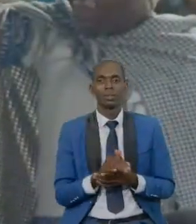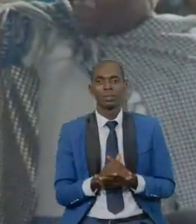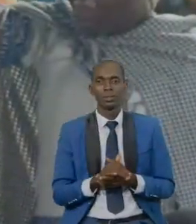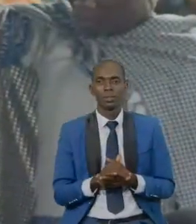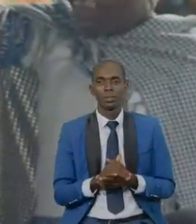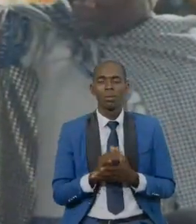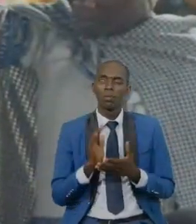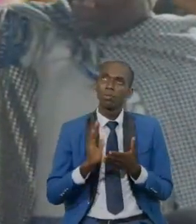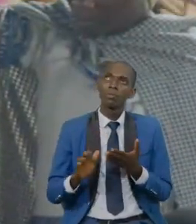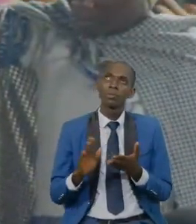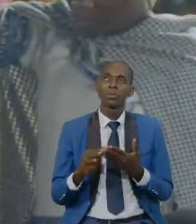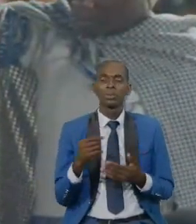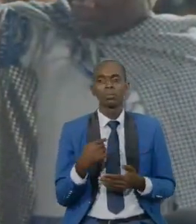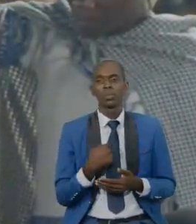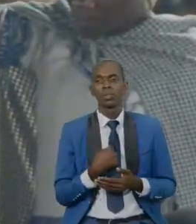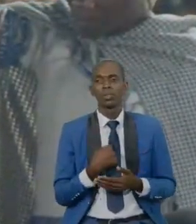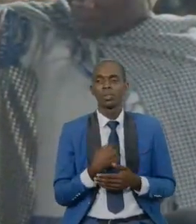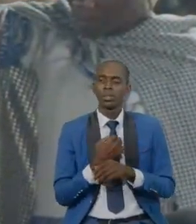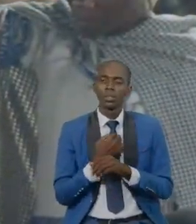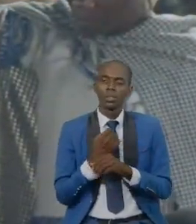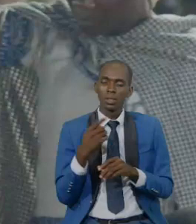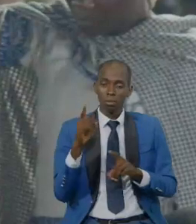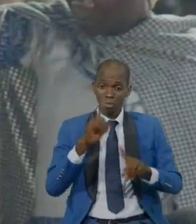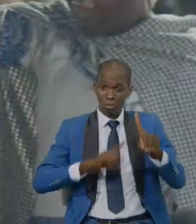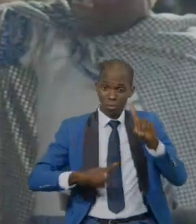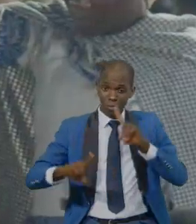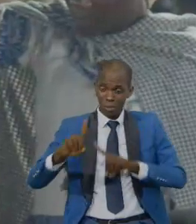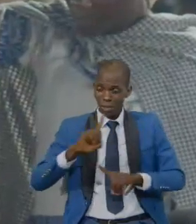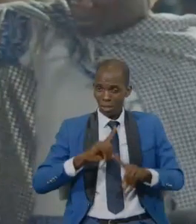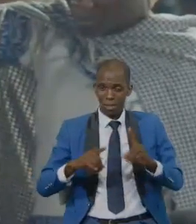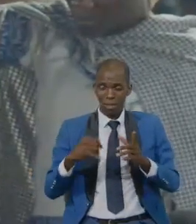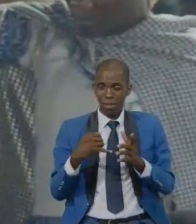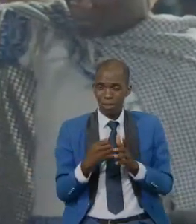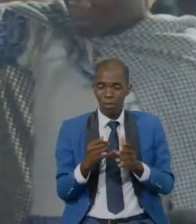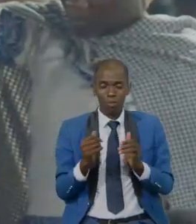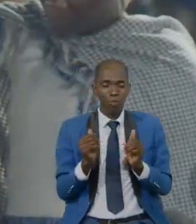Forgive me. Say that from the depth of your heart.